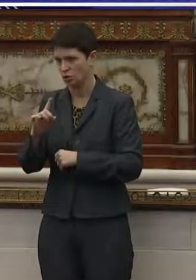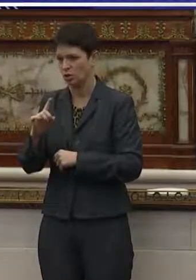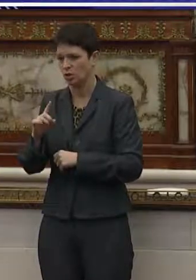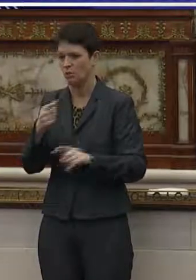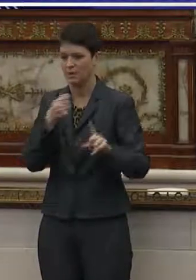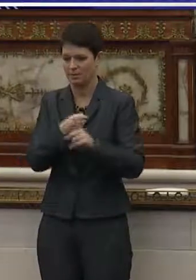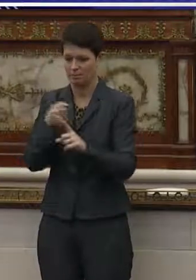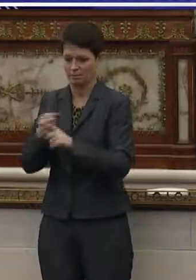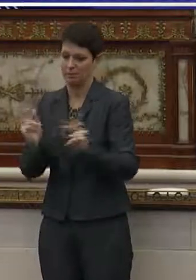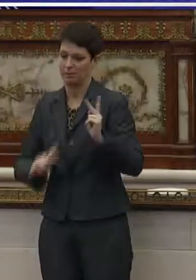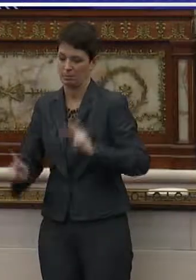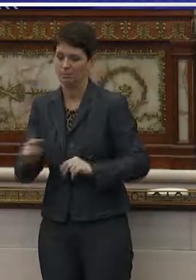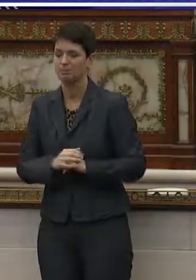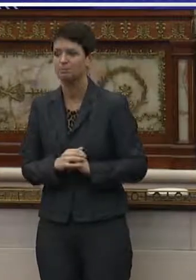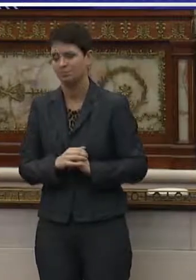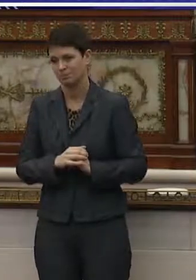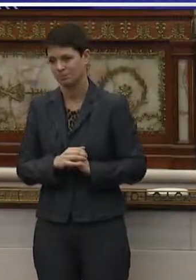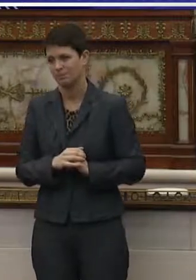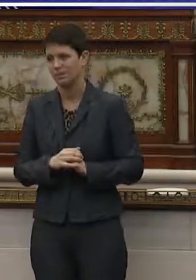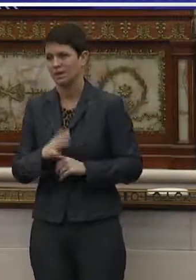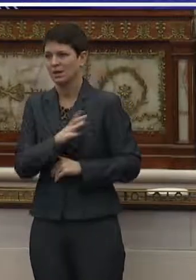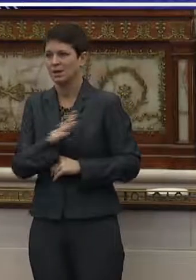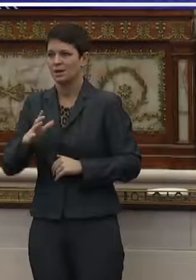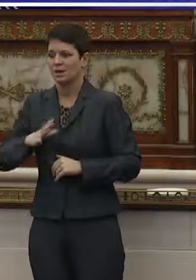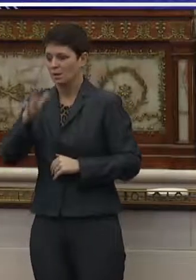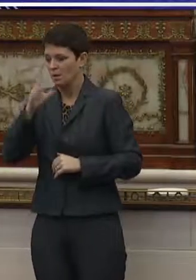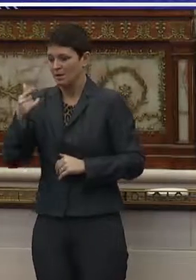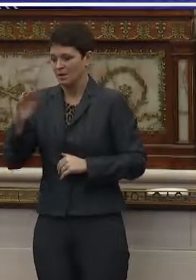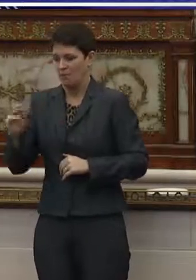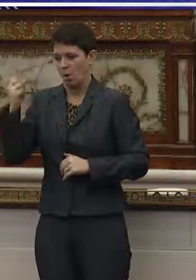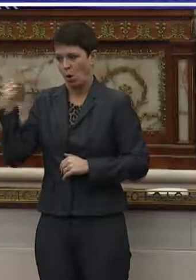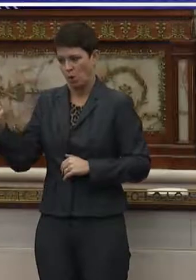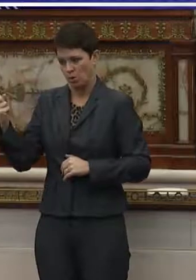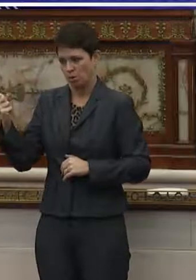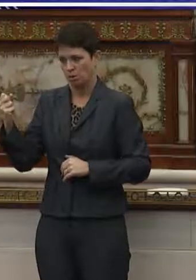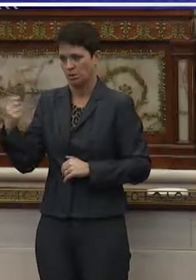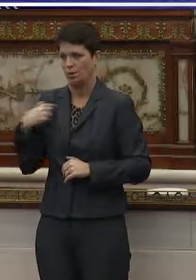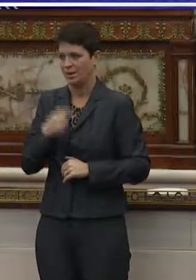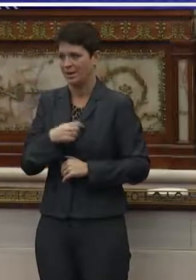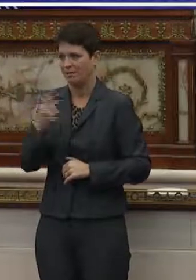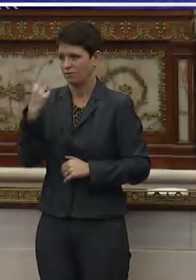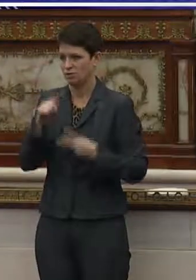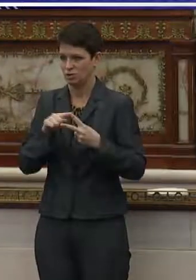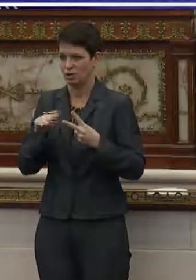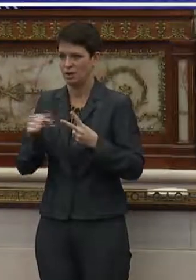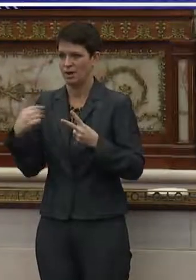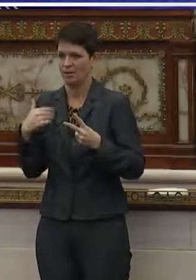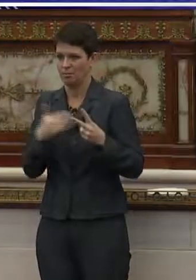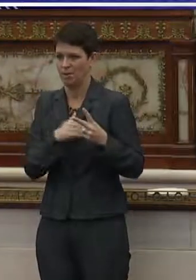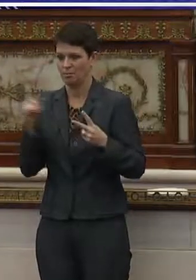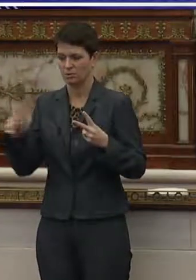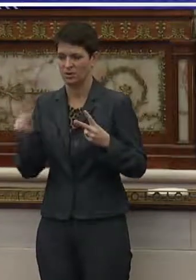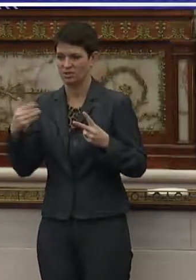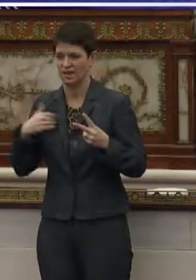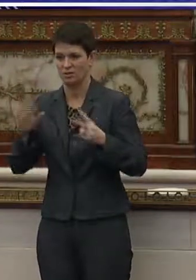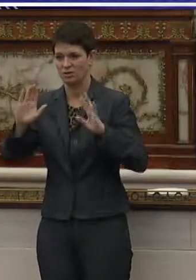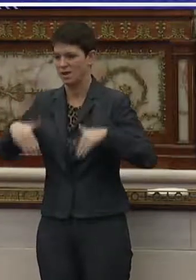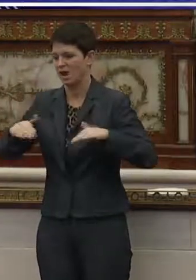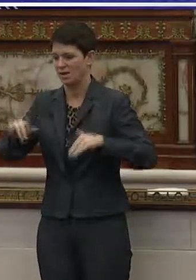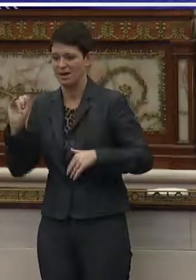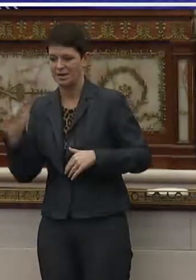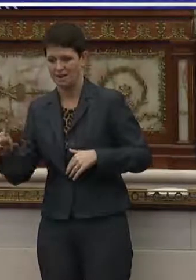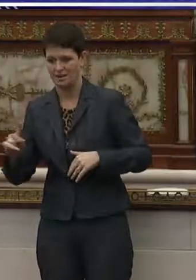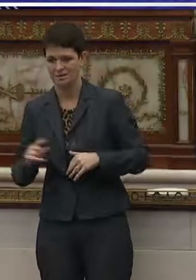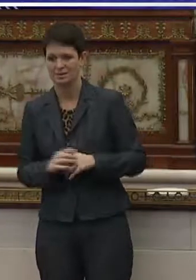target population. I'm going to ask Councilwoman Gim to hold for 1 second because we have two other members who have questions who haven't had a first round